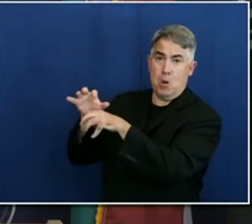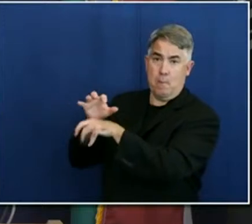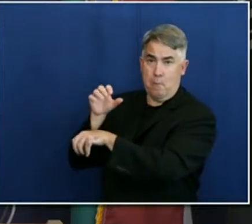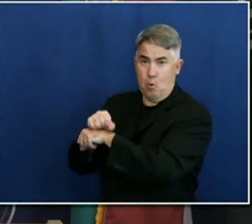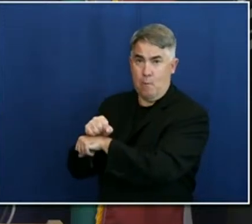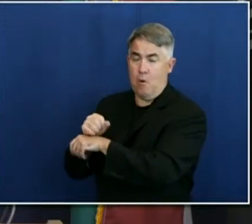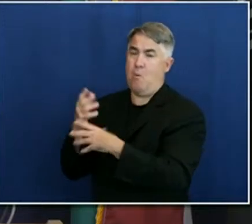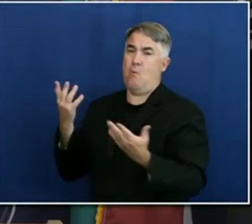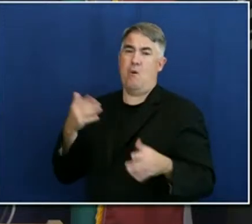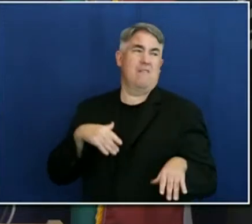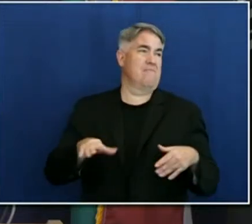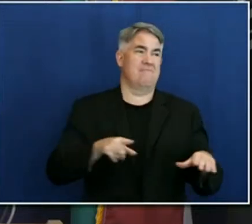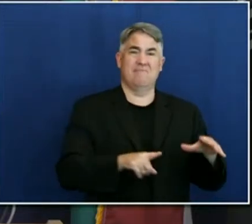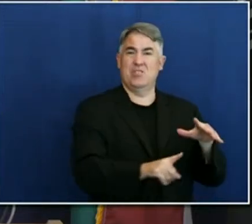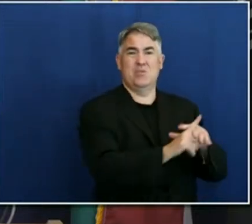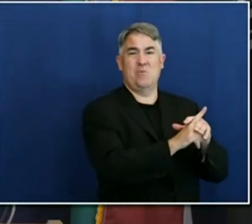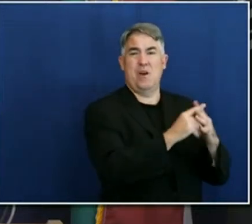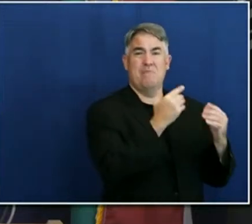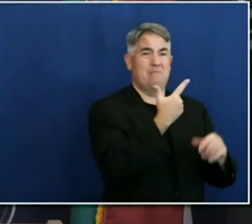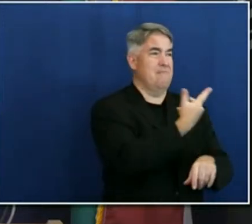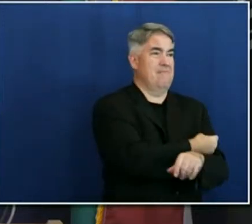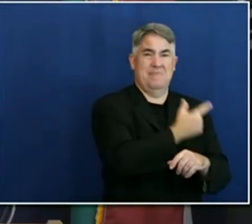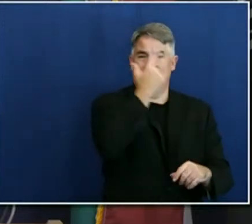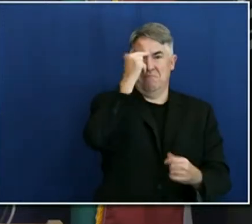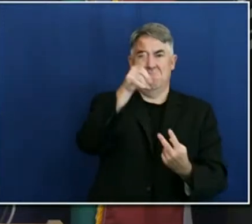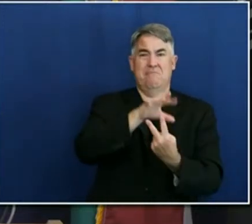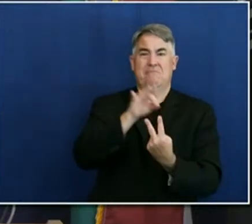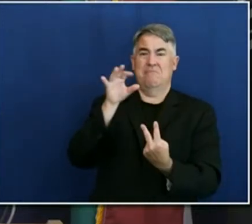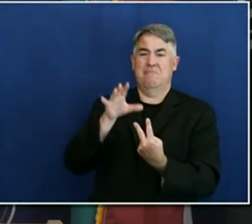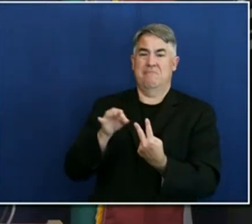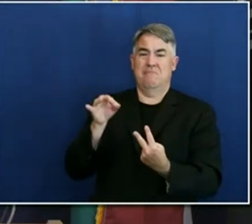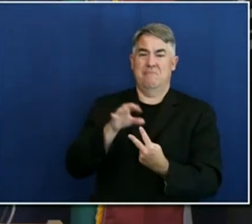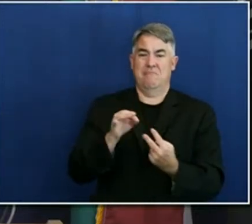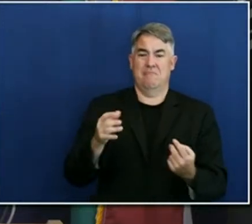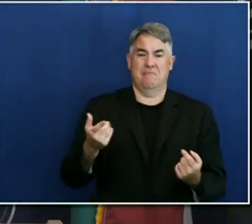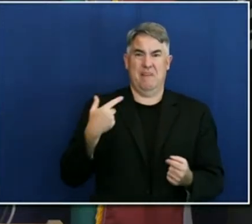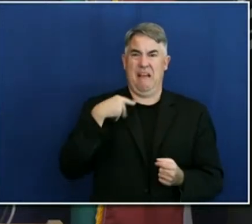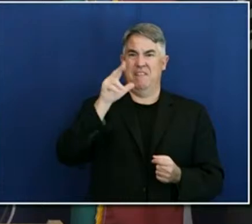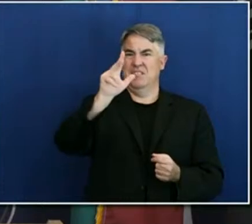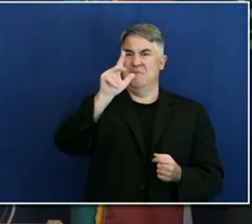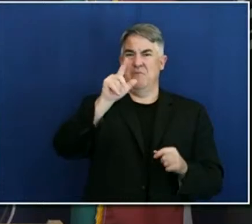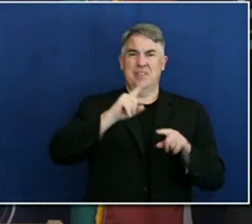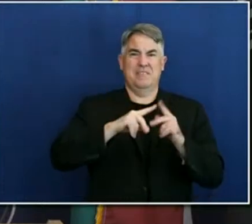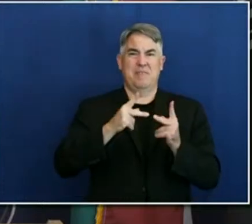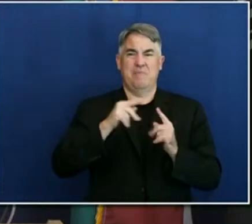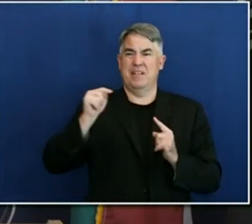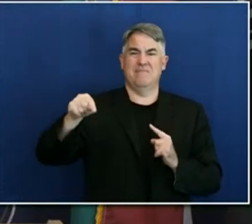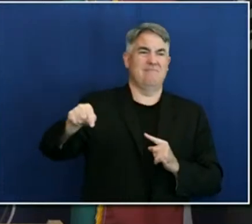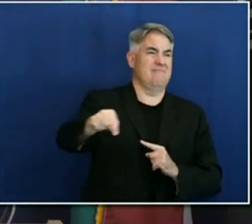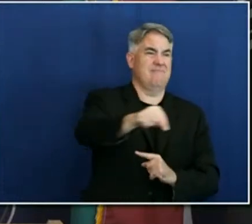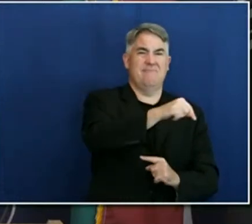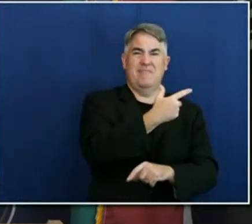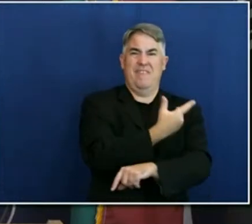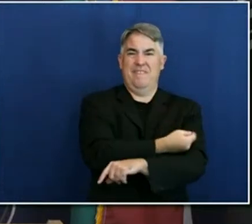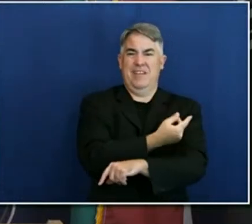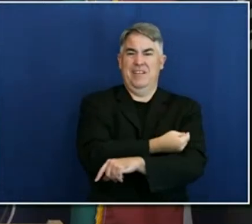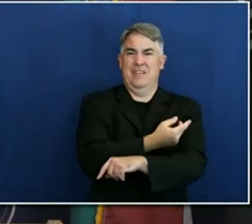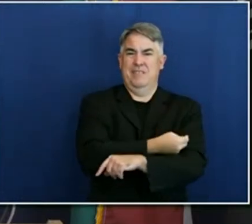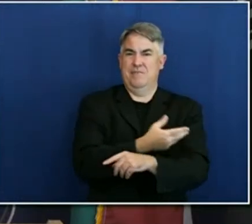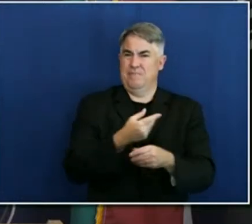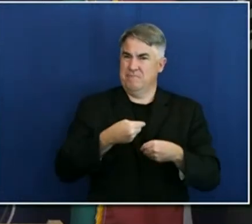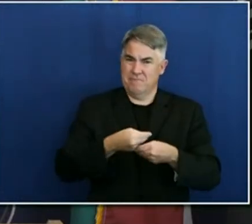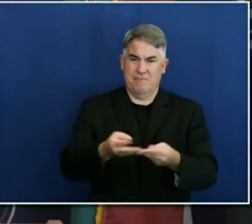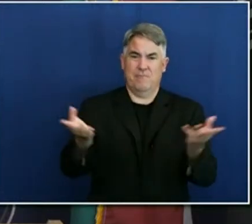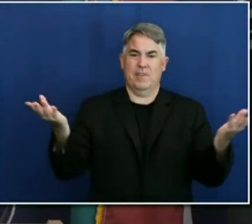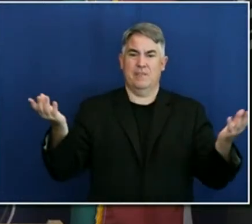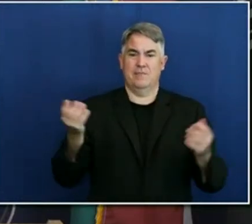locations throughout San Diego County. And so we encourage a lot of folks that may have gotten frustrated with an inability to get a spot to go to